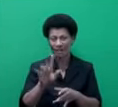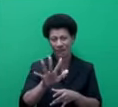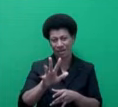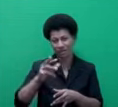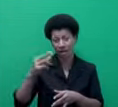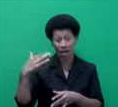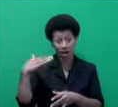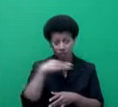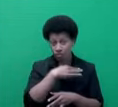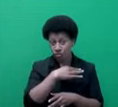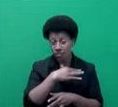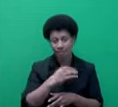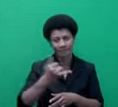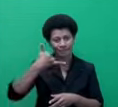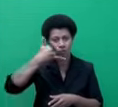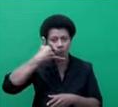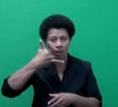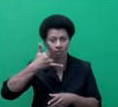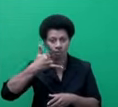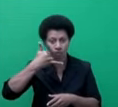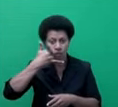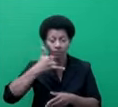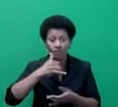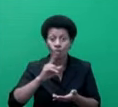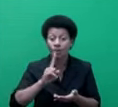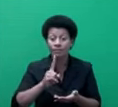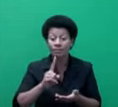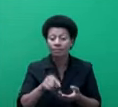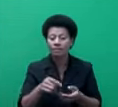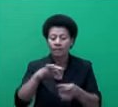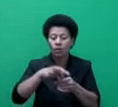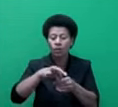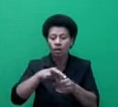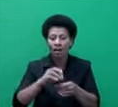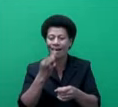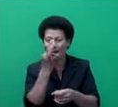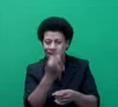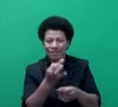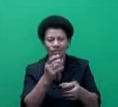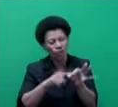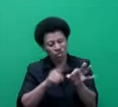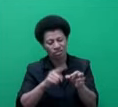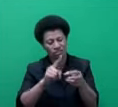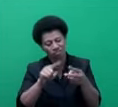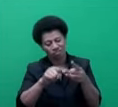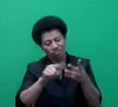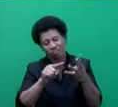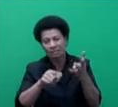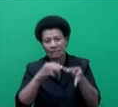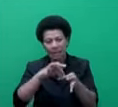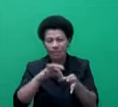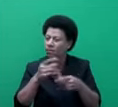in 2018. And this is a free platform which voters could call to ask questions relating to